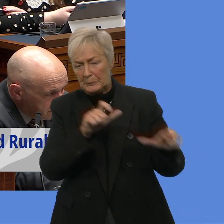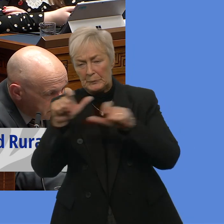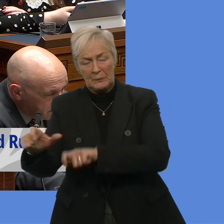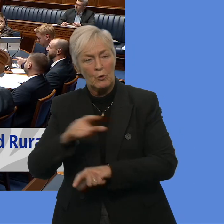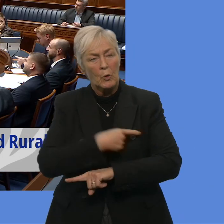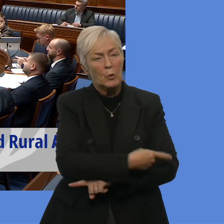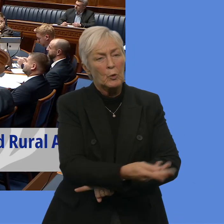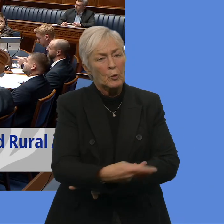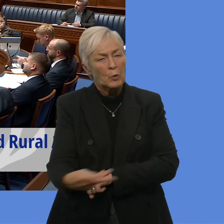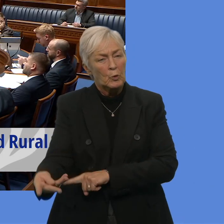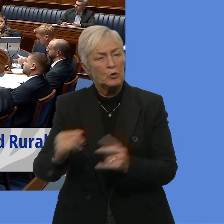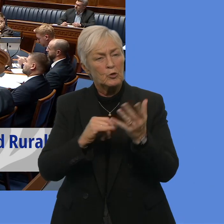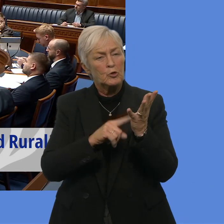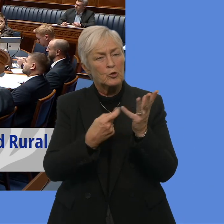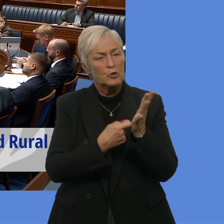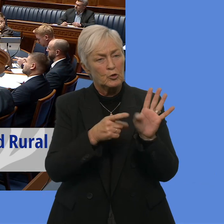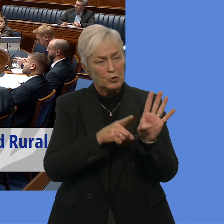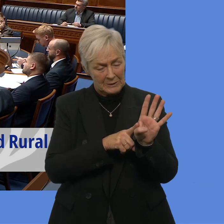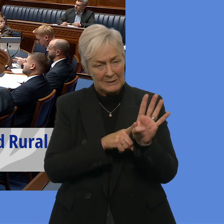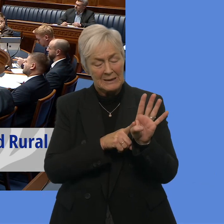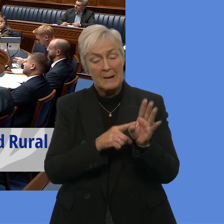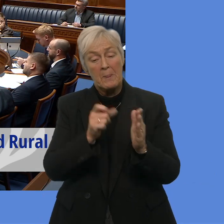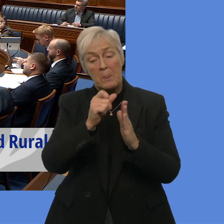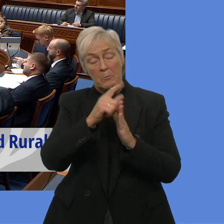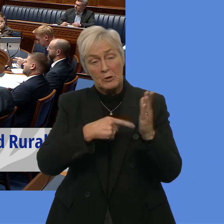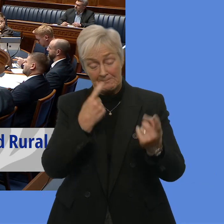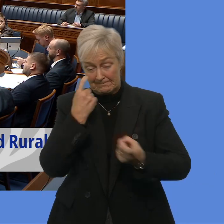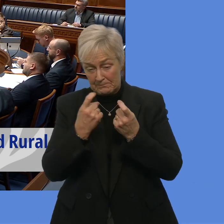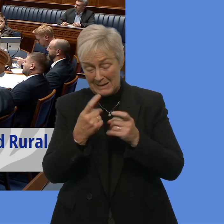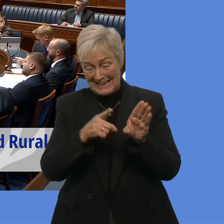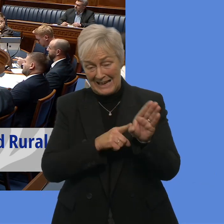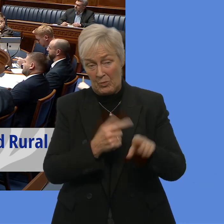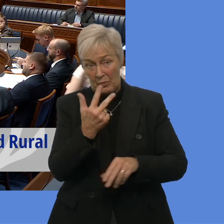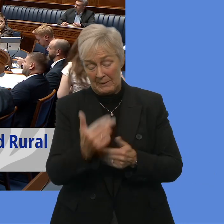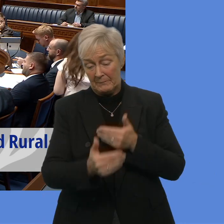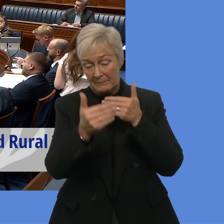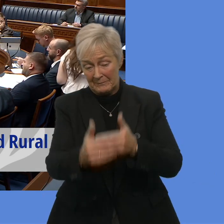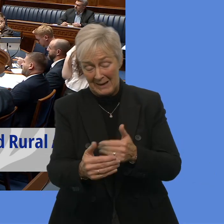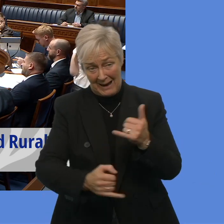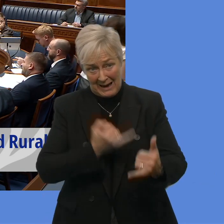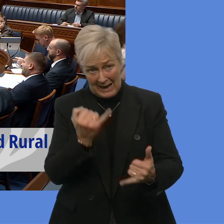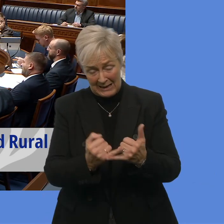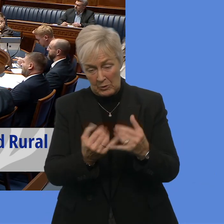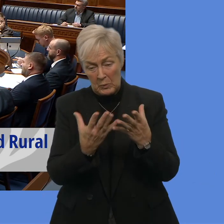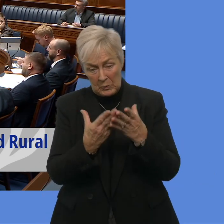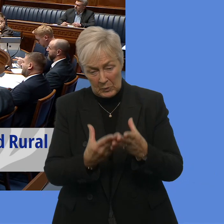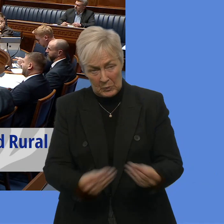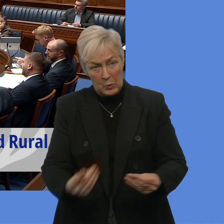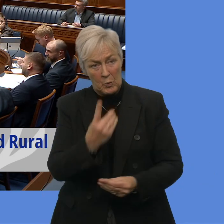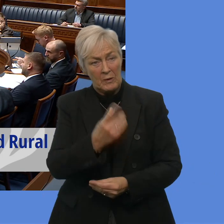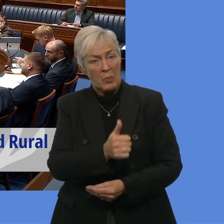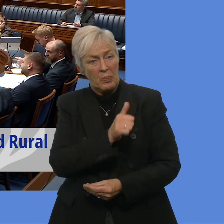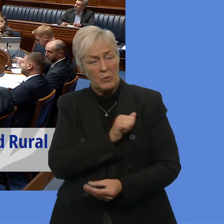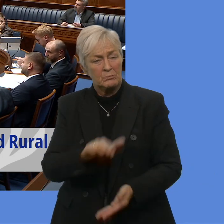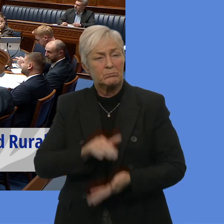Slurry Small Business Research Initiative. The project seeks, by the end of Year 3, to remove and export at least 1,000 tonnes